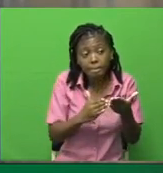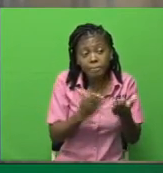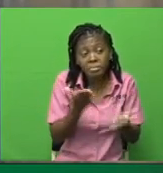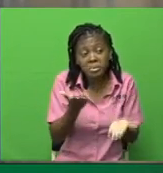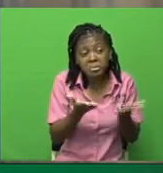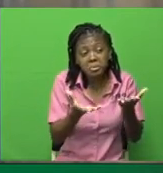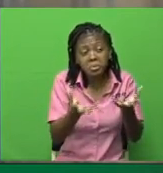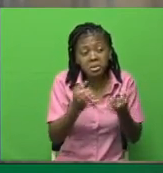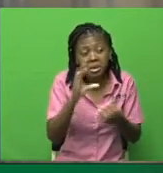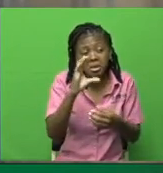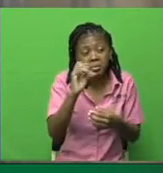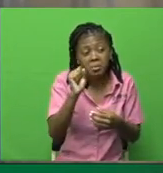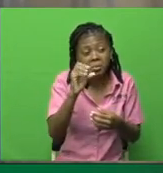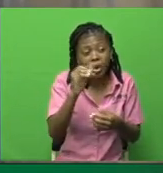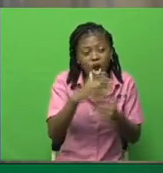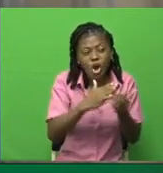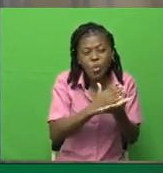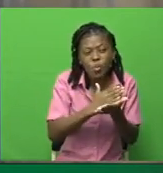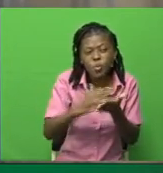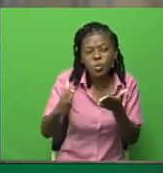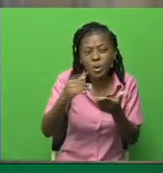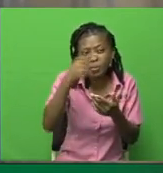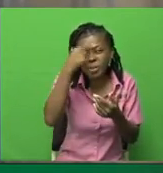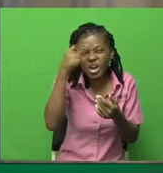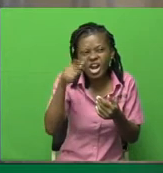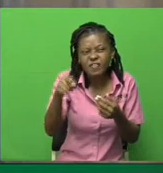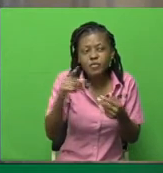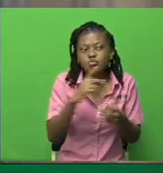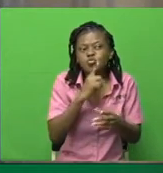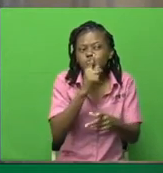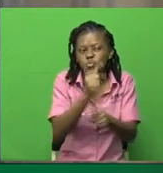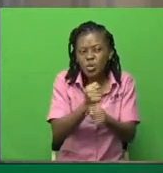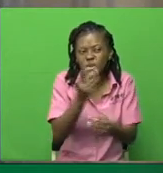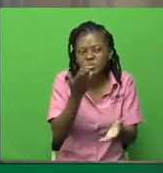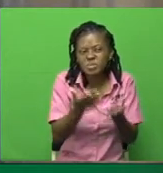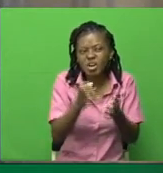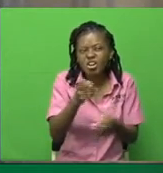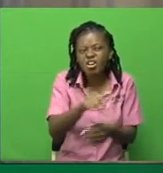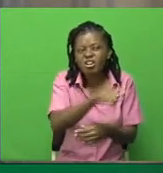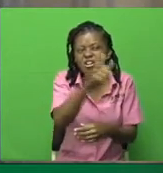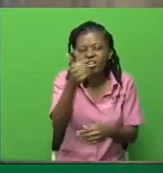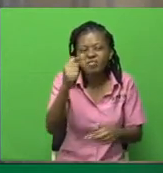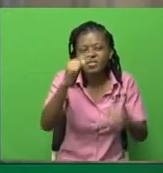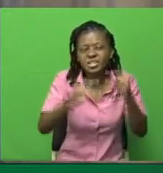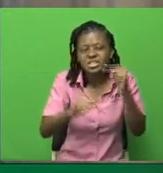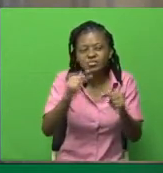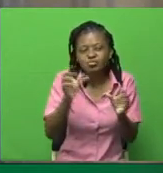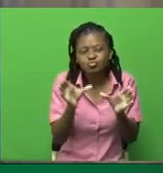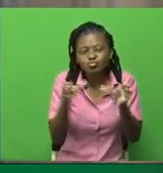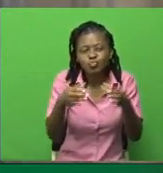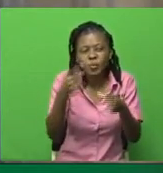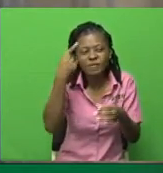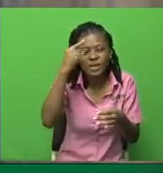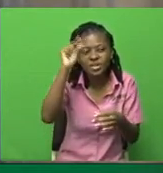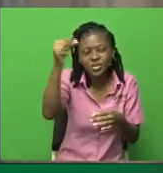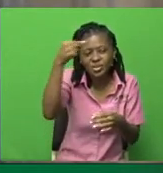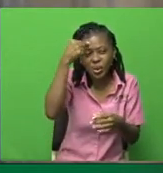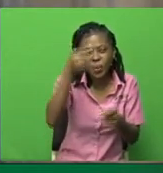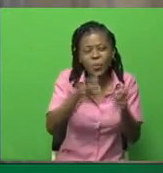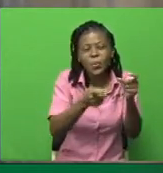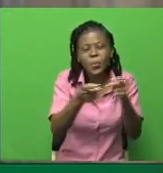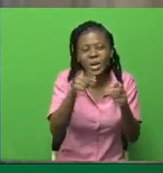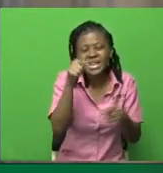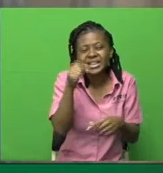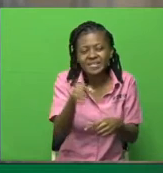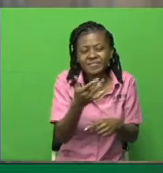want to create Statistical Institute that will be under the control of political operatives so the